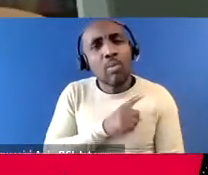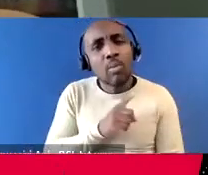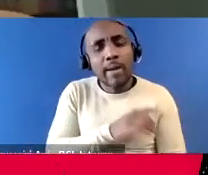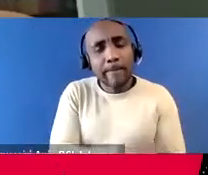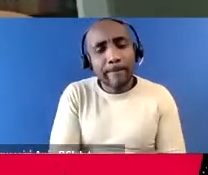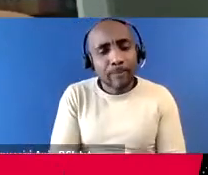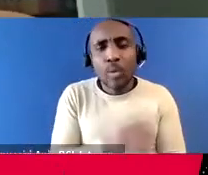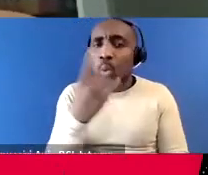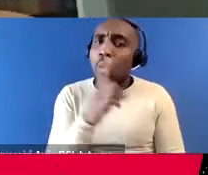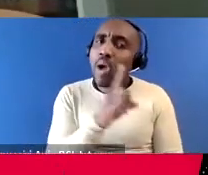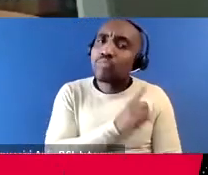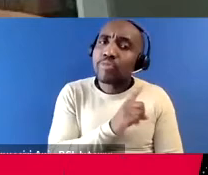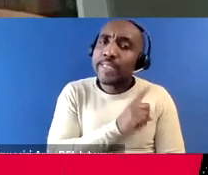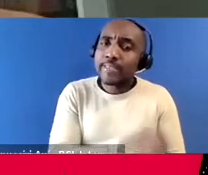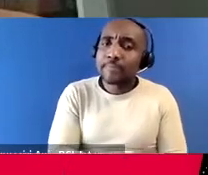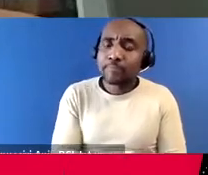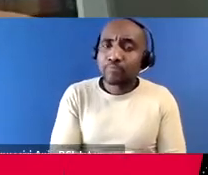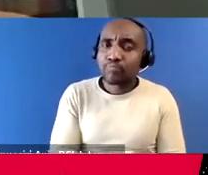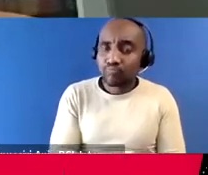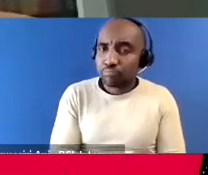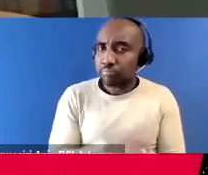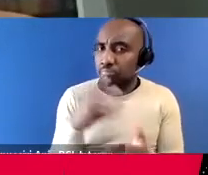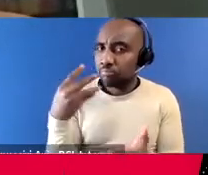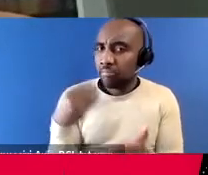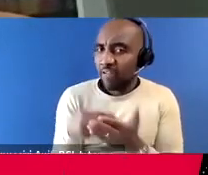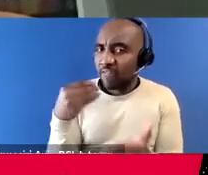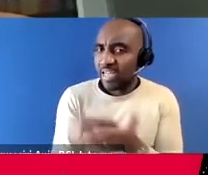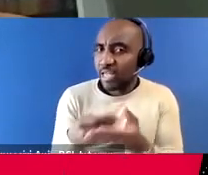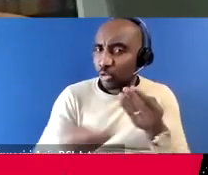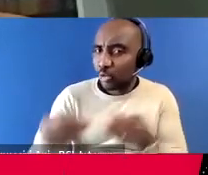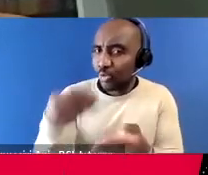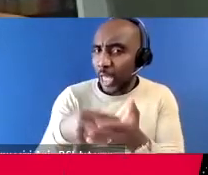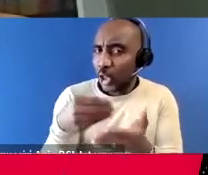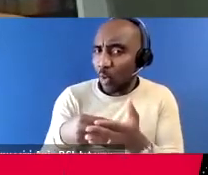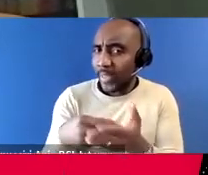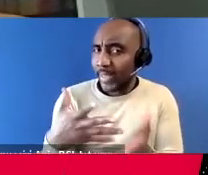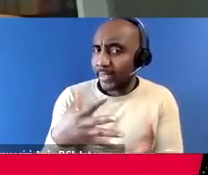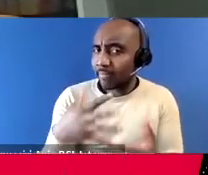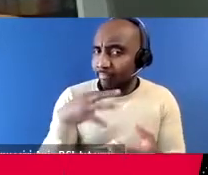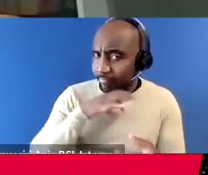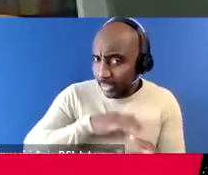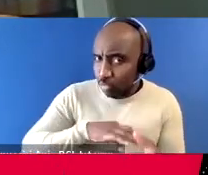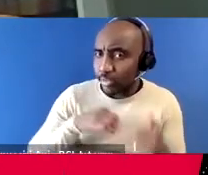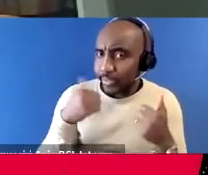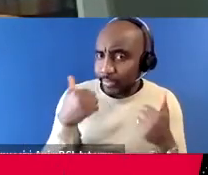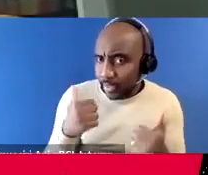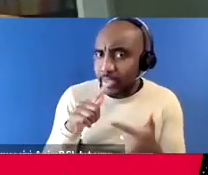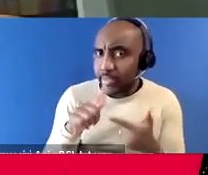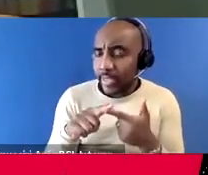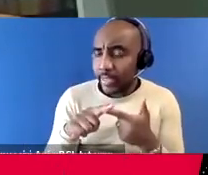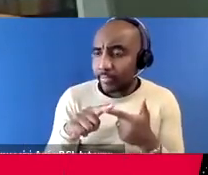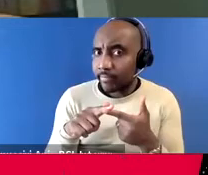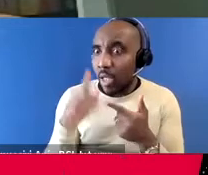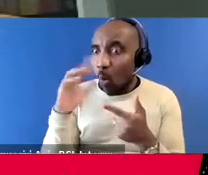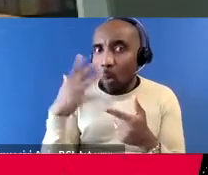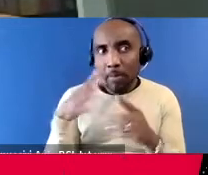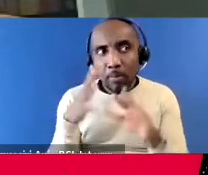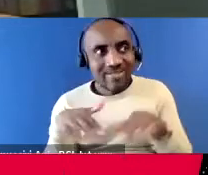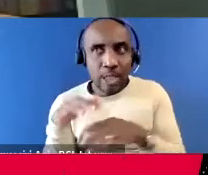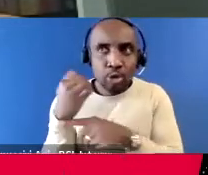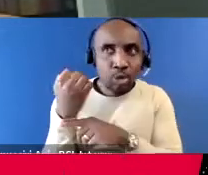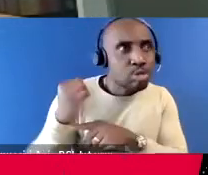One of the purposes it serves, not just the financial and economic interest, but also to galvanize nationalism and divide and